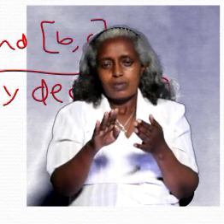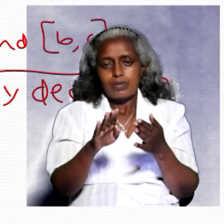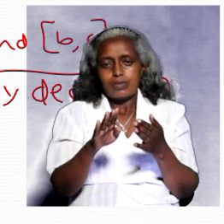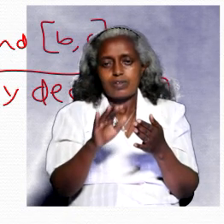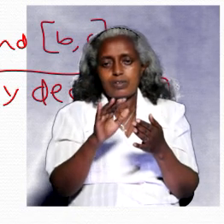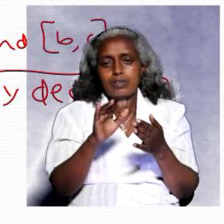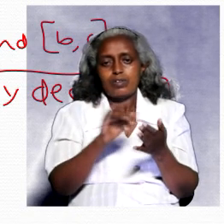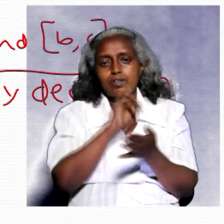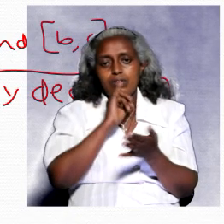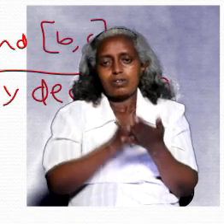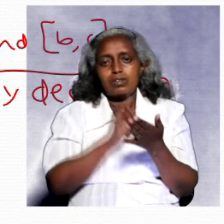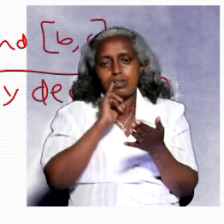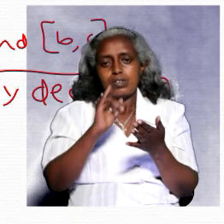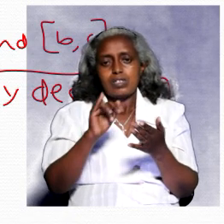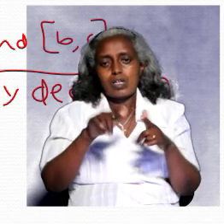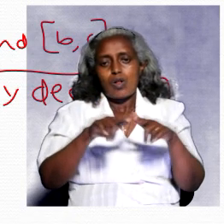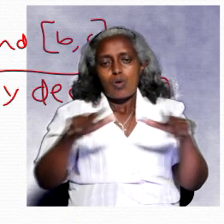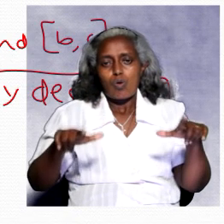f of b is this